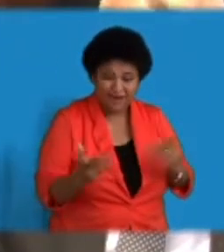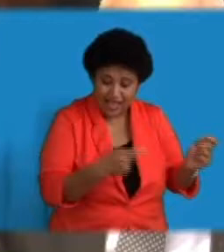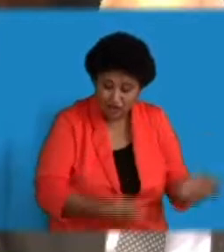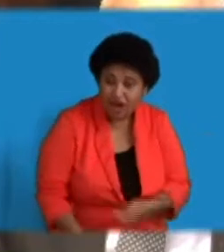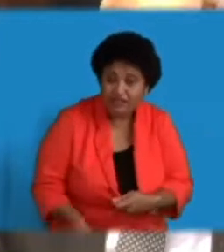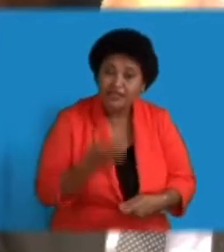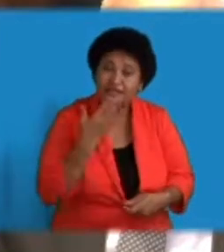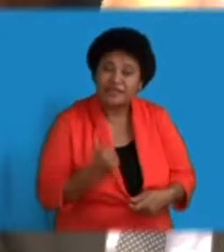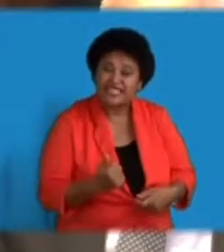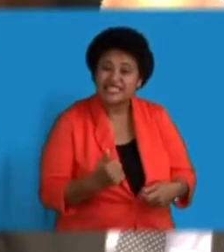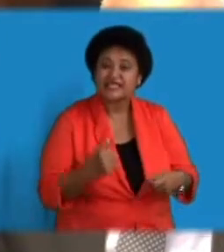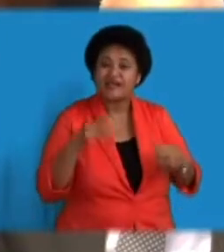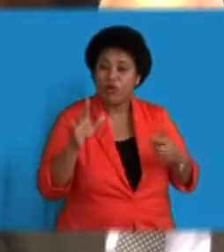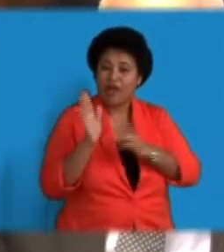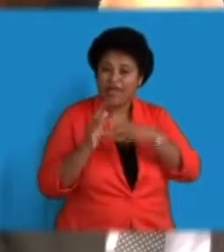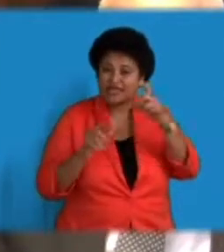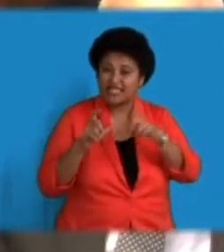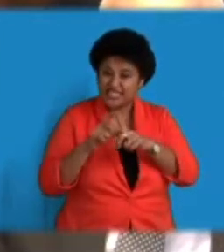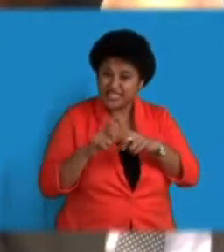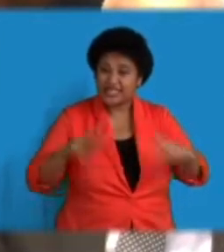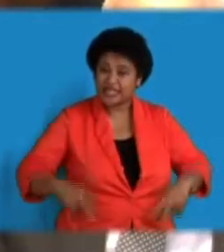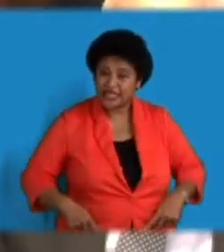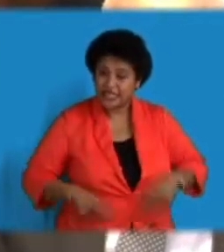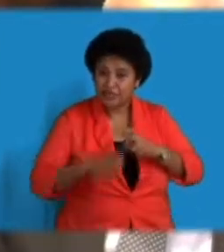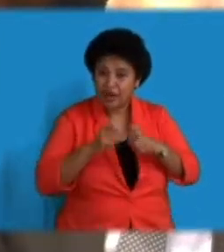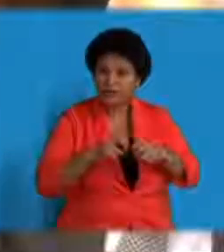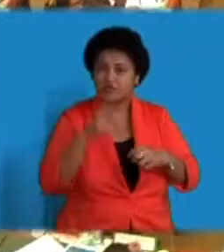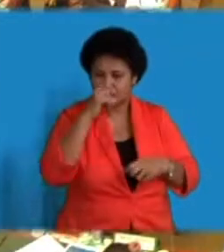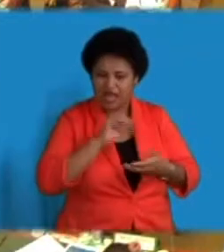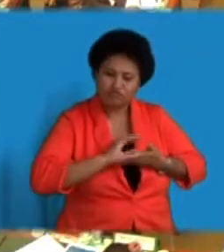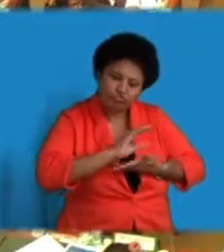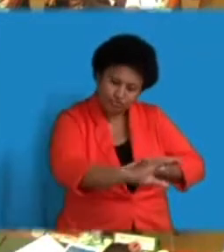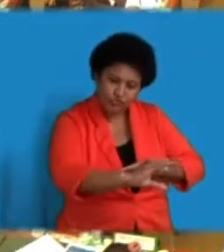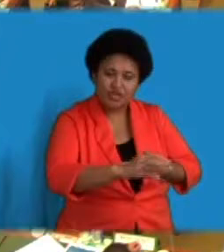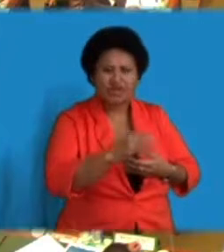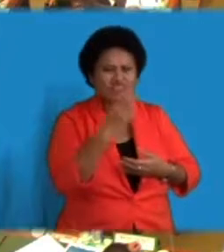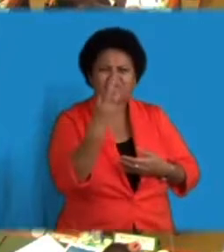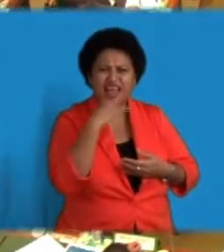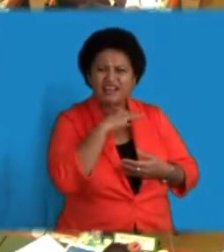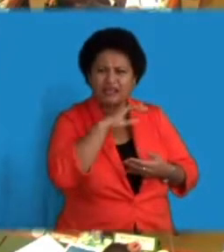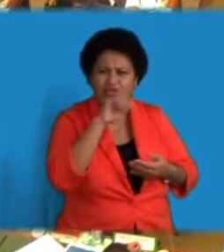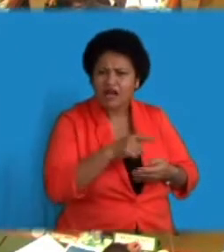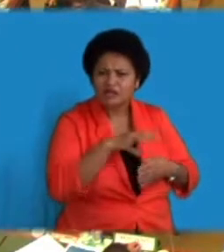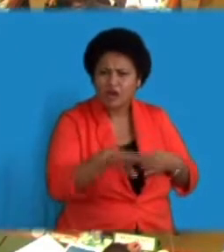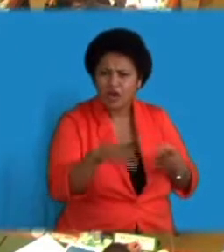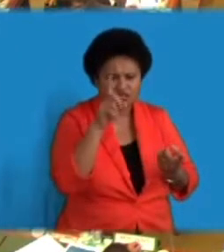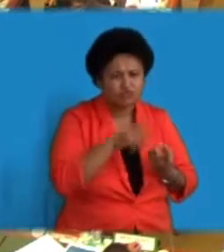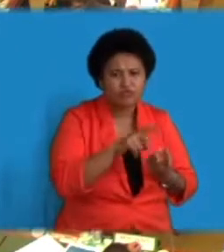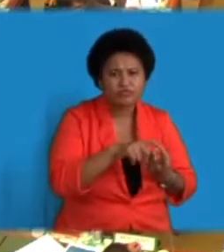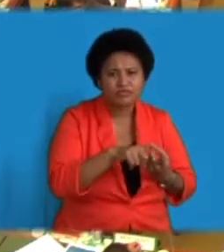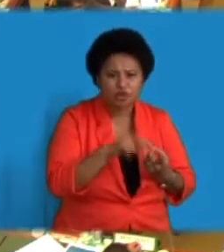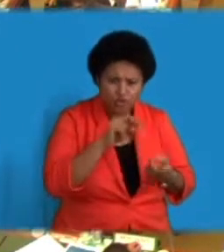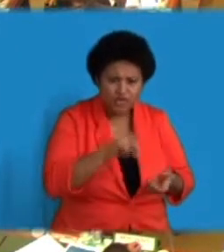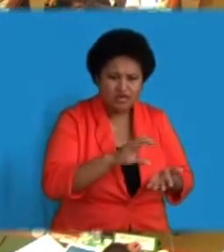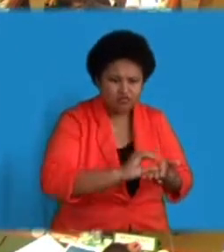allocation to fight NCD and kidney problems? $300,000 is not enough. Thank you. The